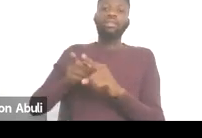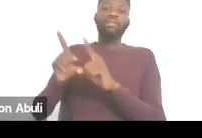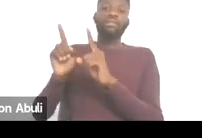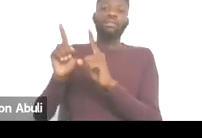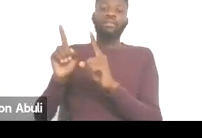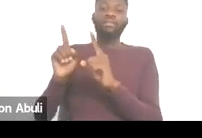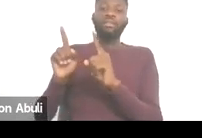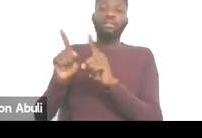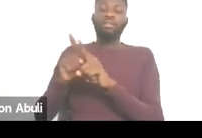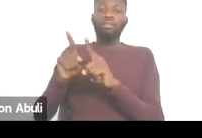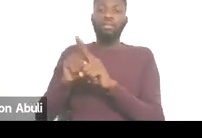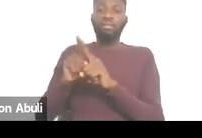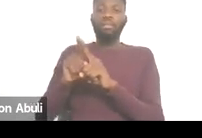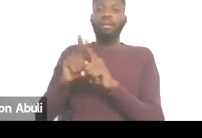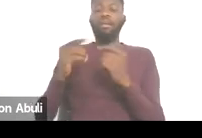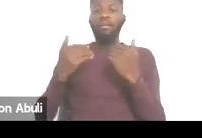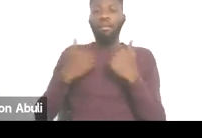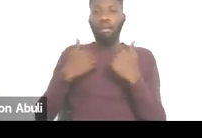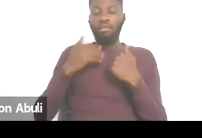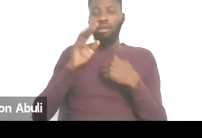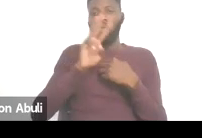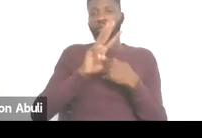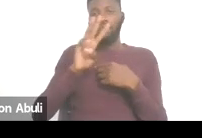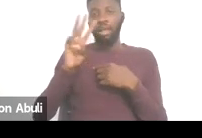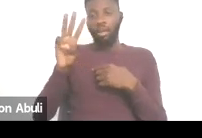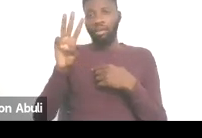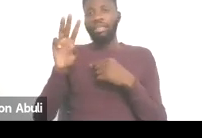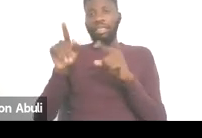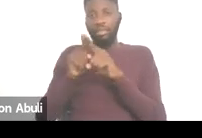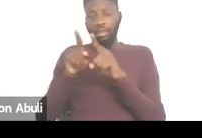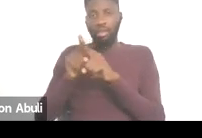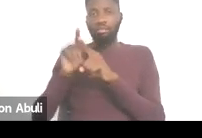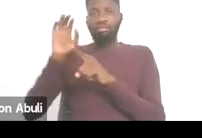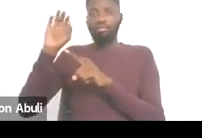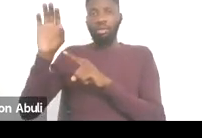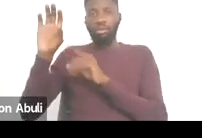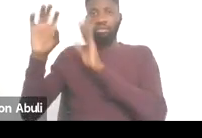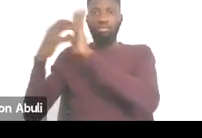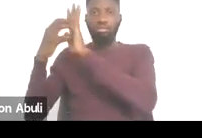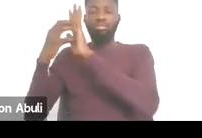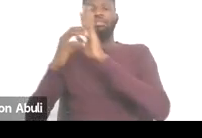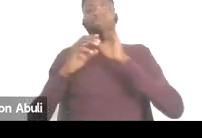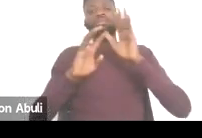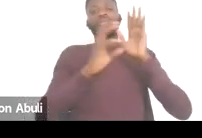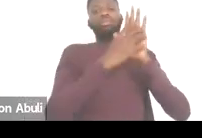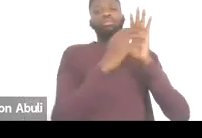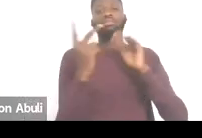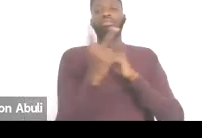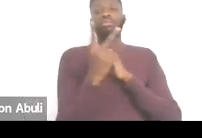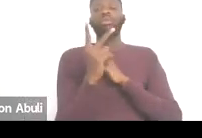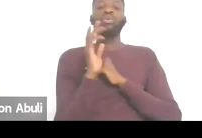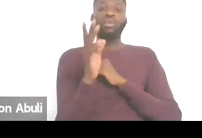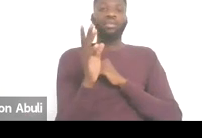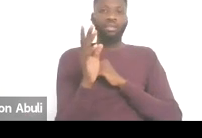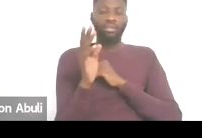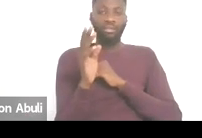if they have a website, the same job will be on their website. All right. And